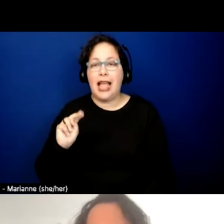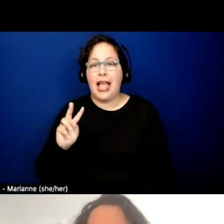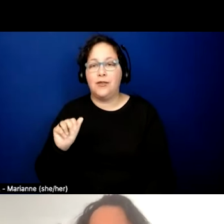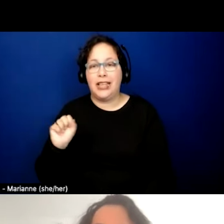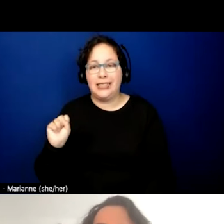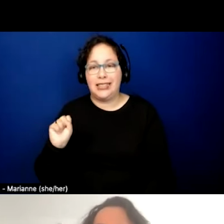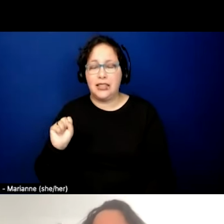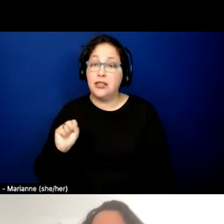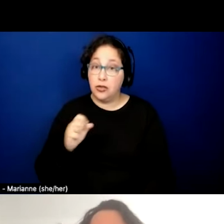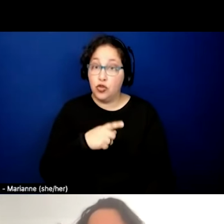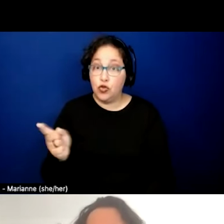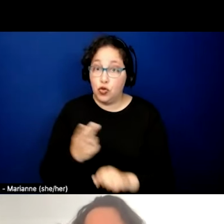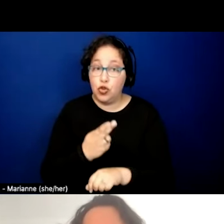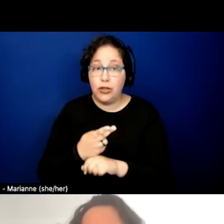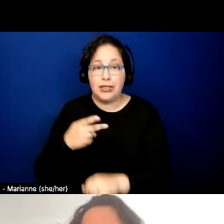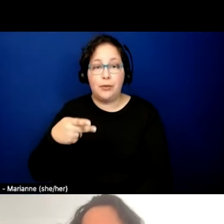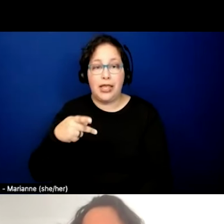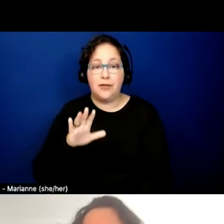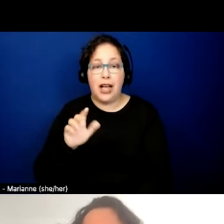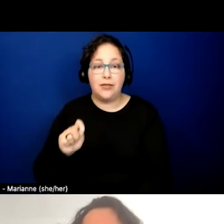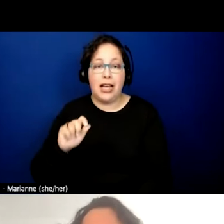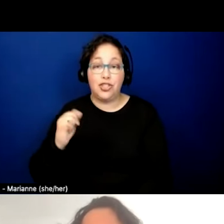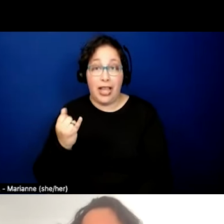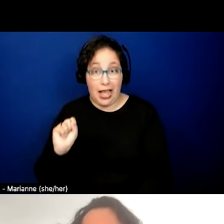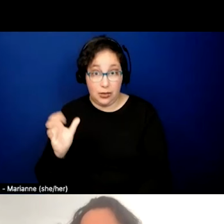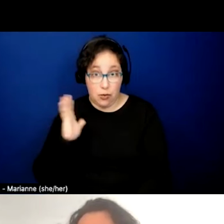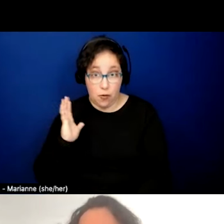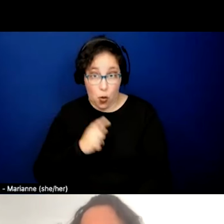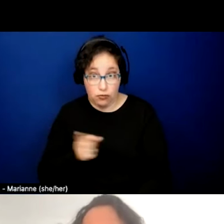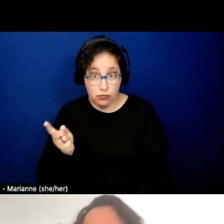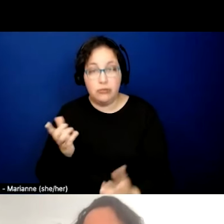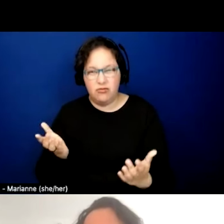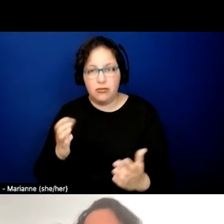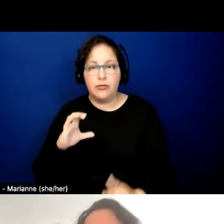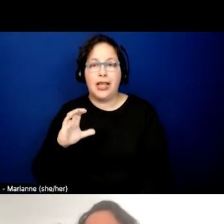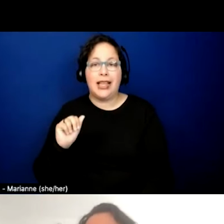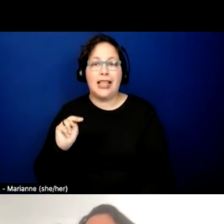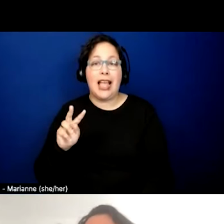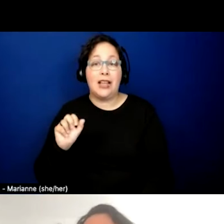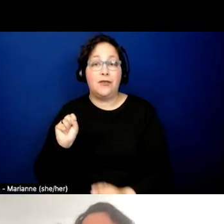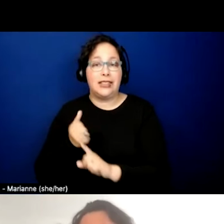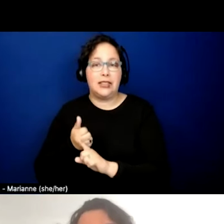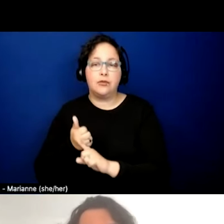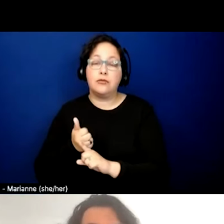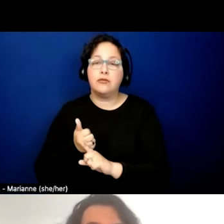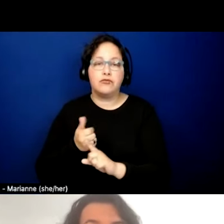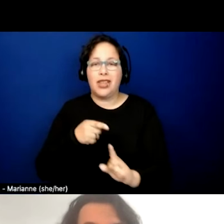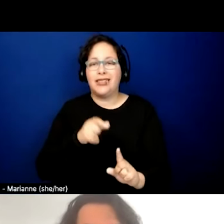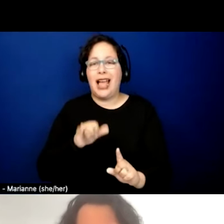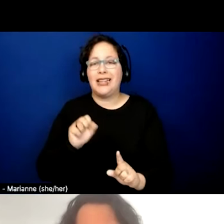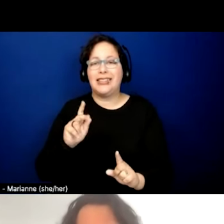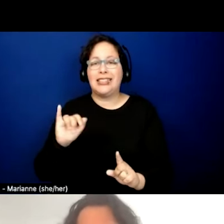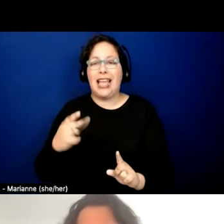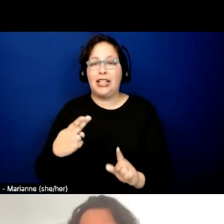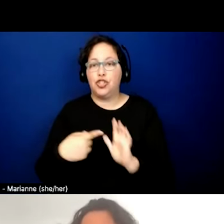And if you've used p5.js, the canvas is actually where p5.js sketches are